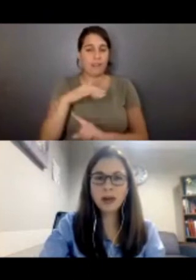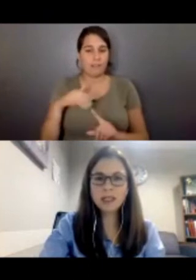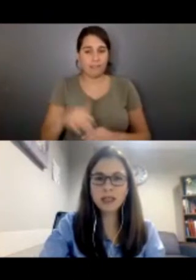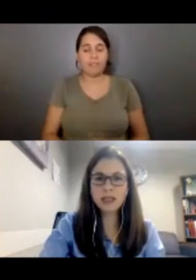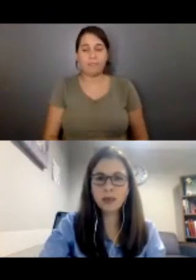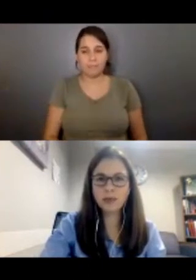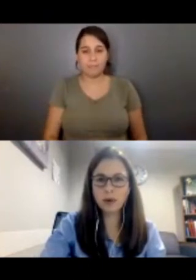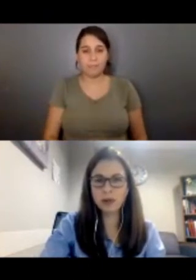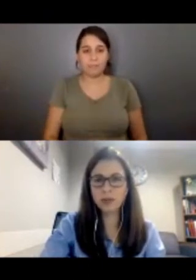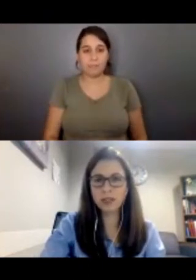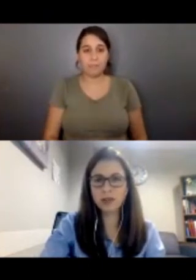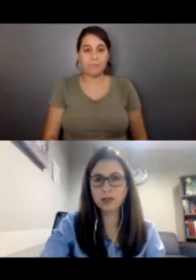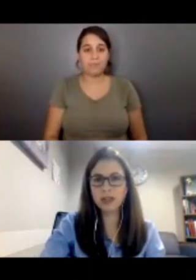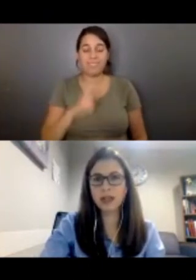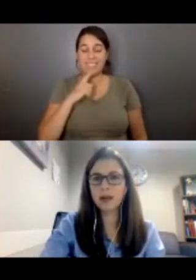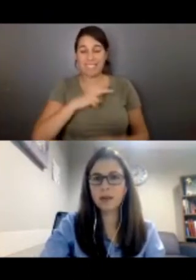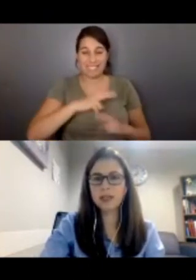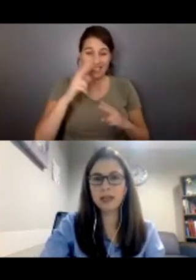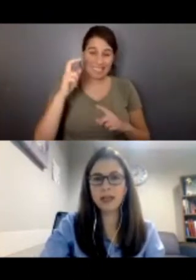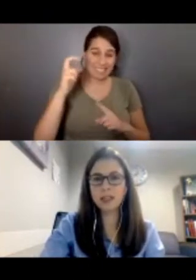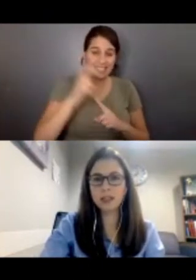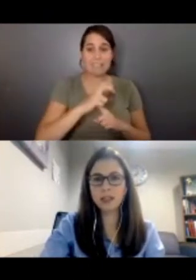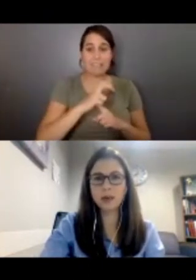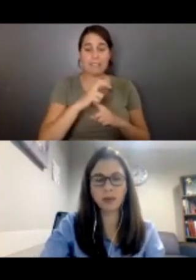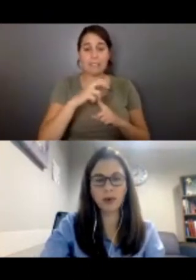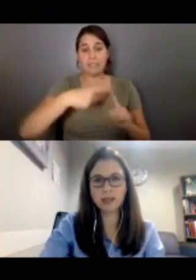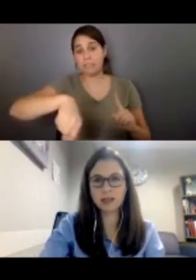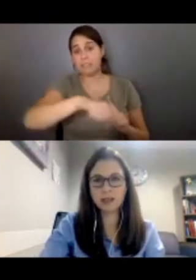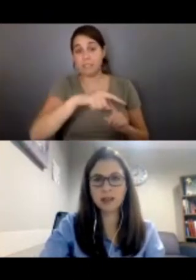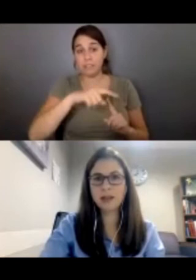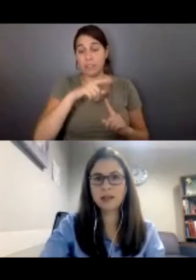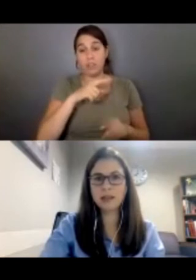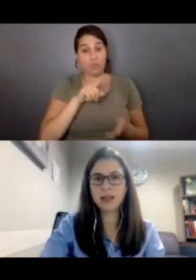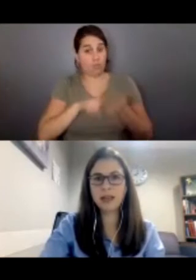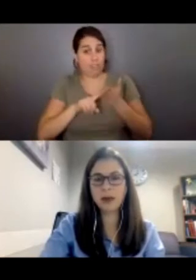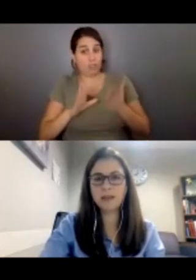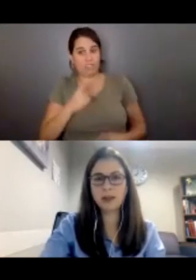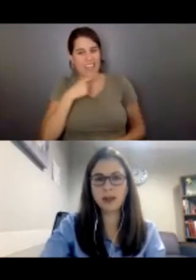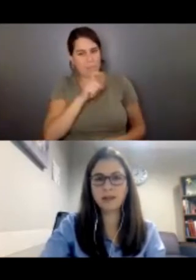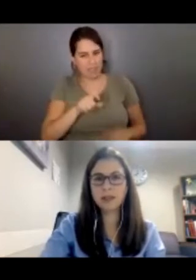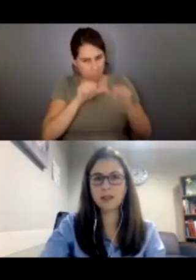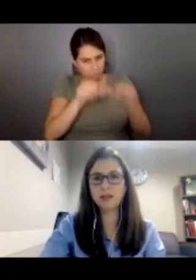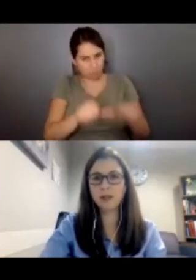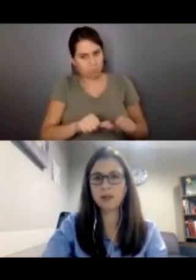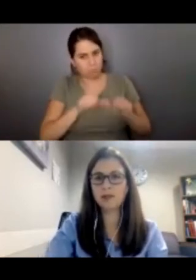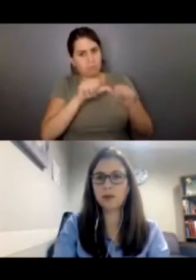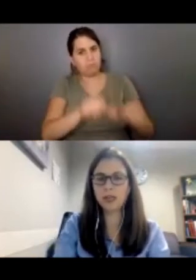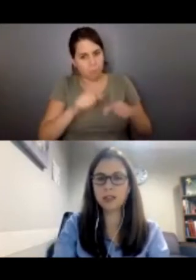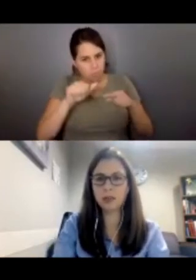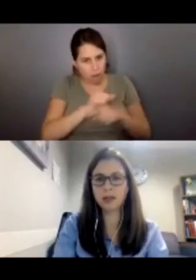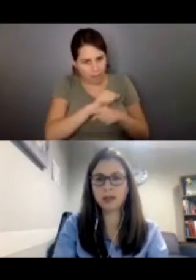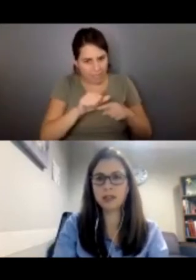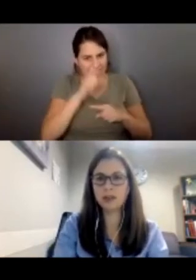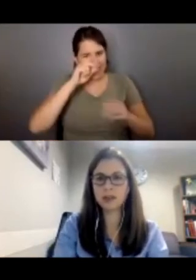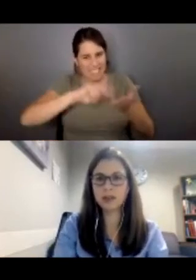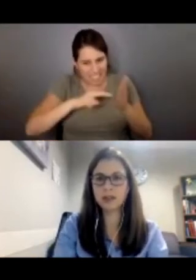he writes that elite performers, researchers say, must engage in deliberate practice, sustained mindful efforts to develop the full range